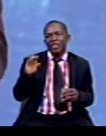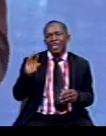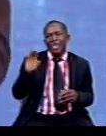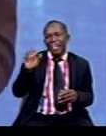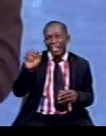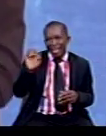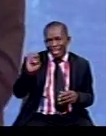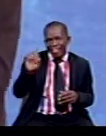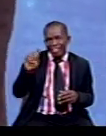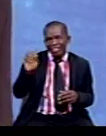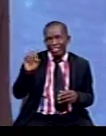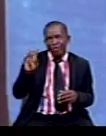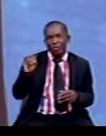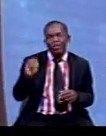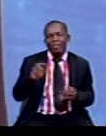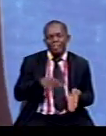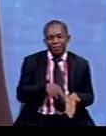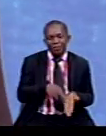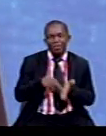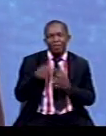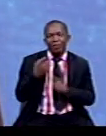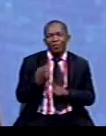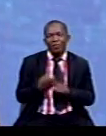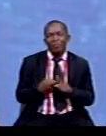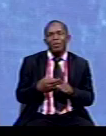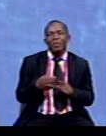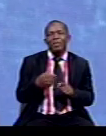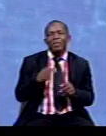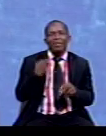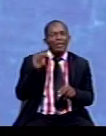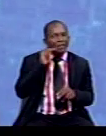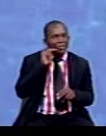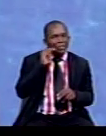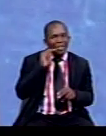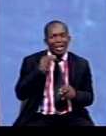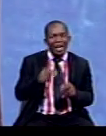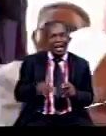Commission in Ghana. Please give it up for her as we acknowledge